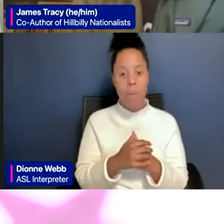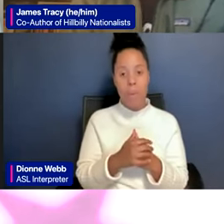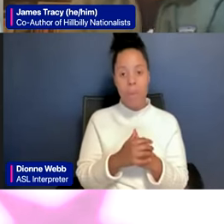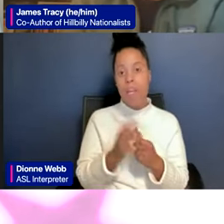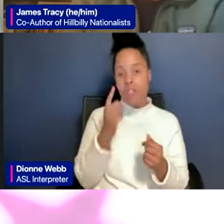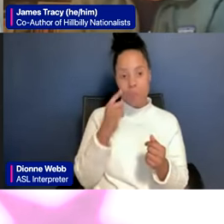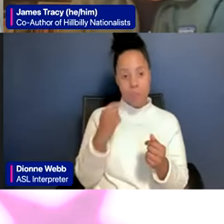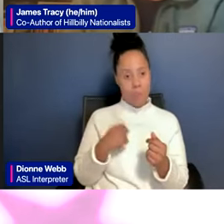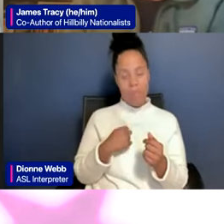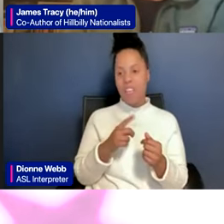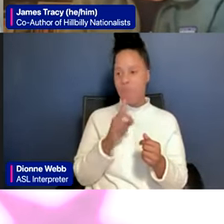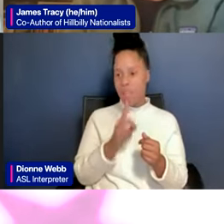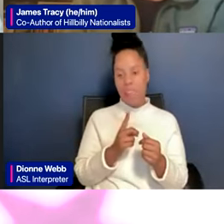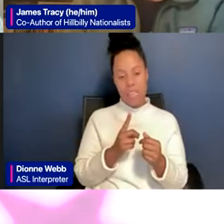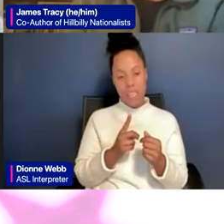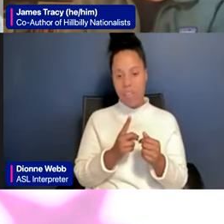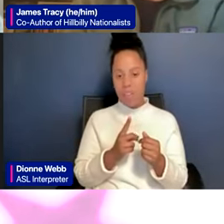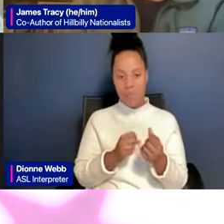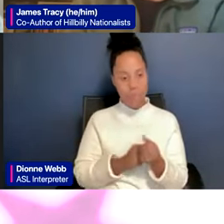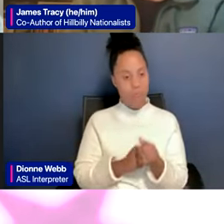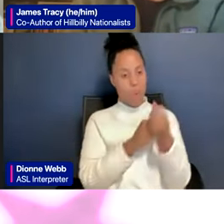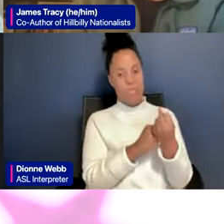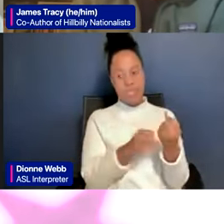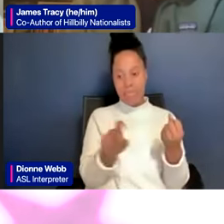just reinforces the need for us